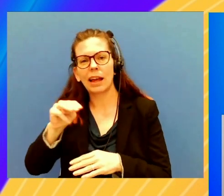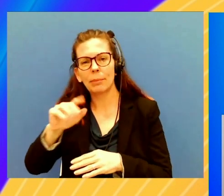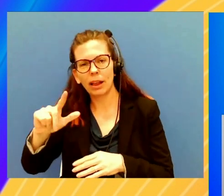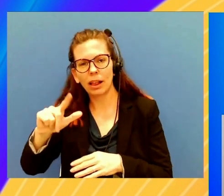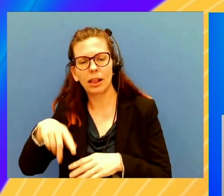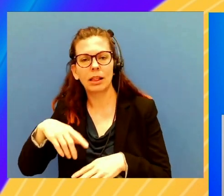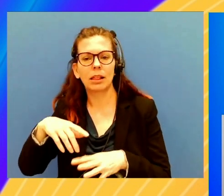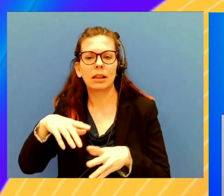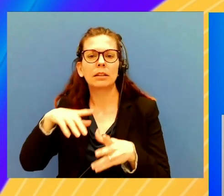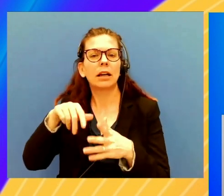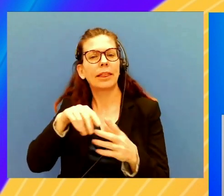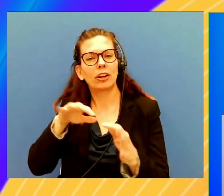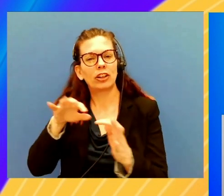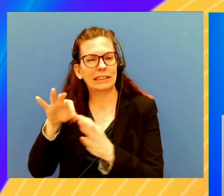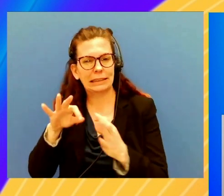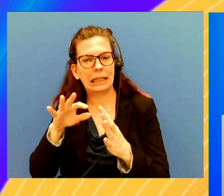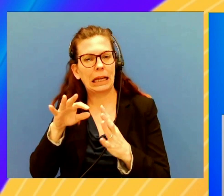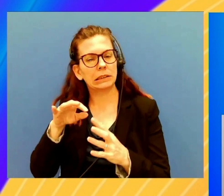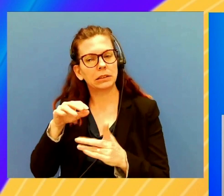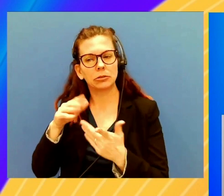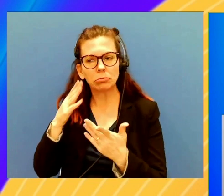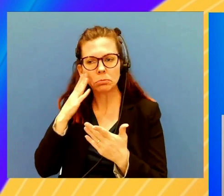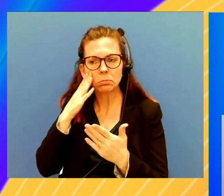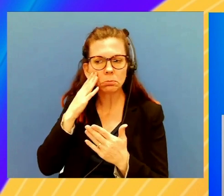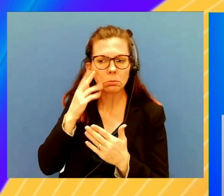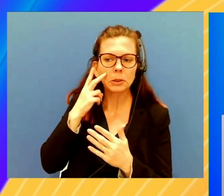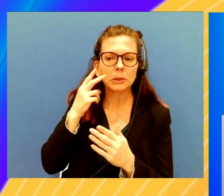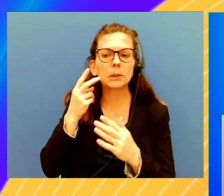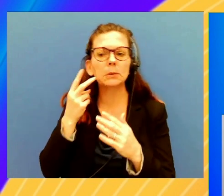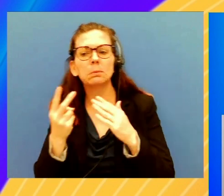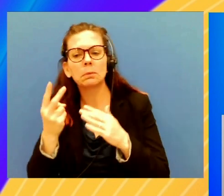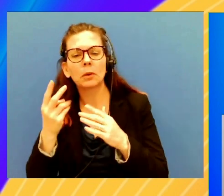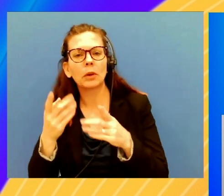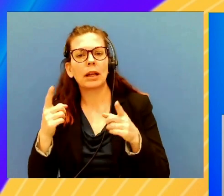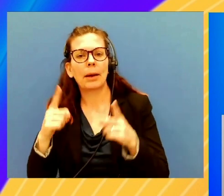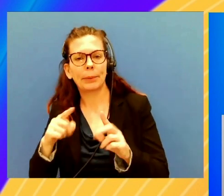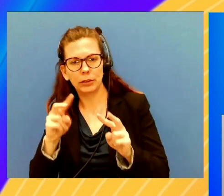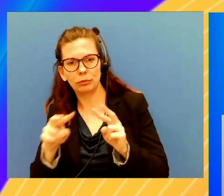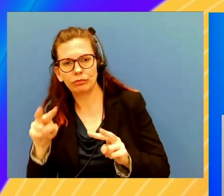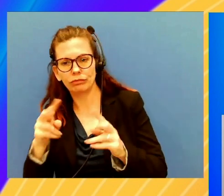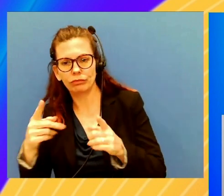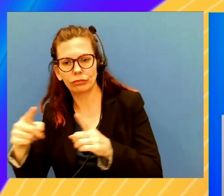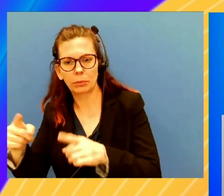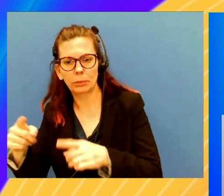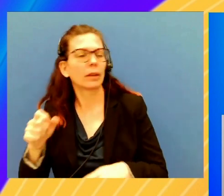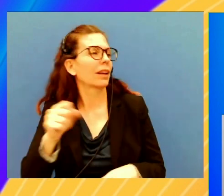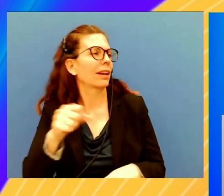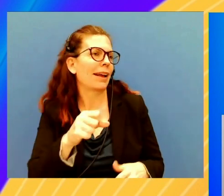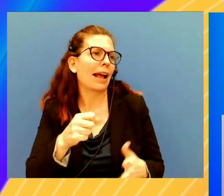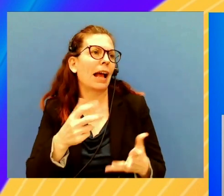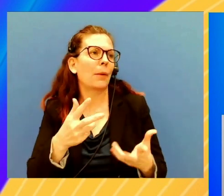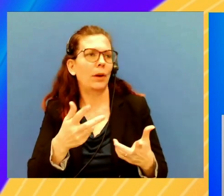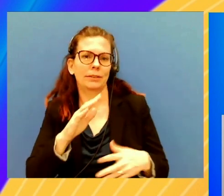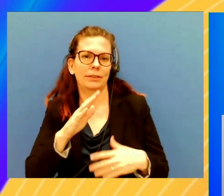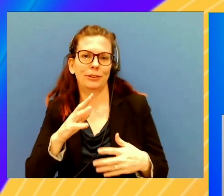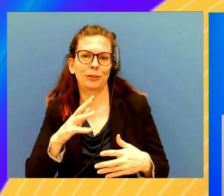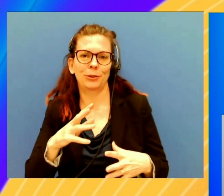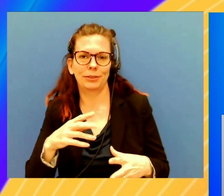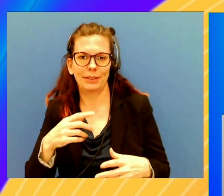insights to bake it into observability data. Is that correct? Yeah, well, as much as I'd like to take all the credit, I